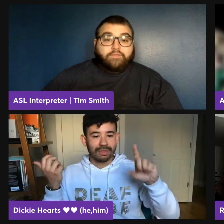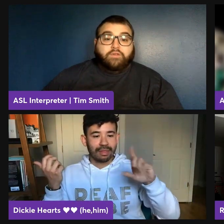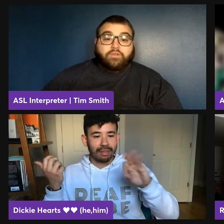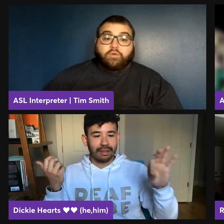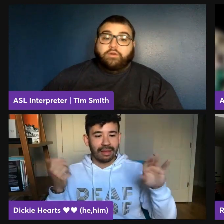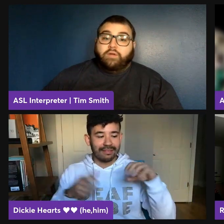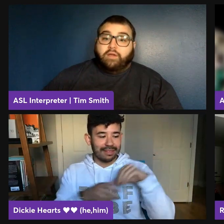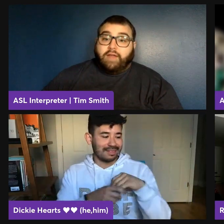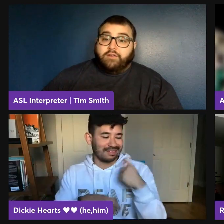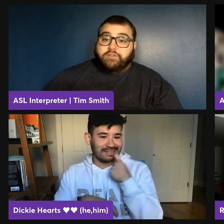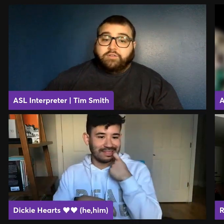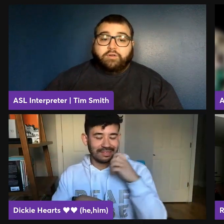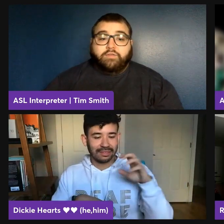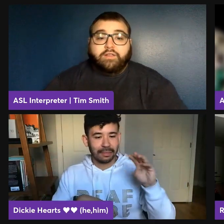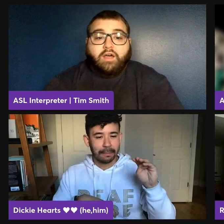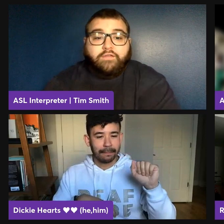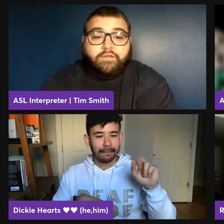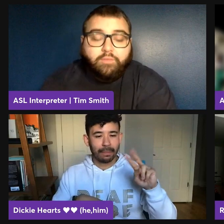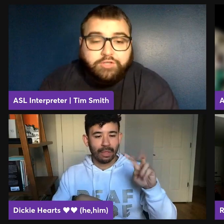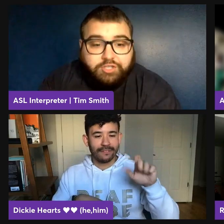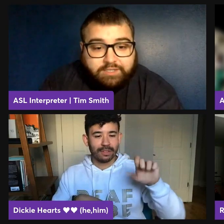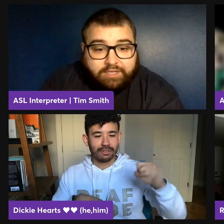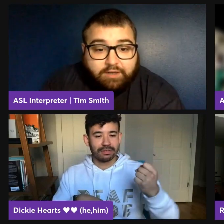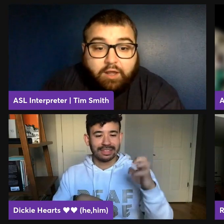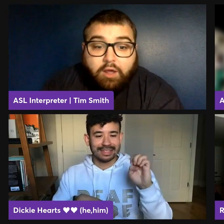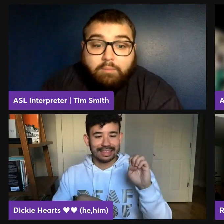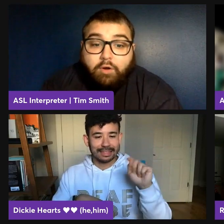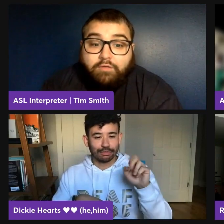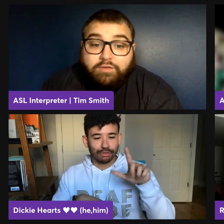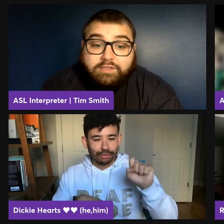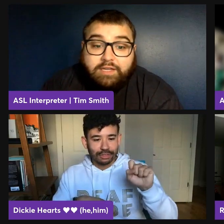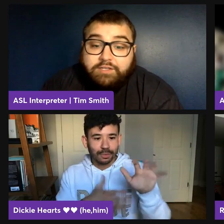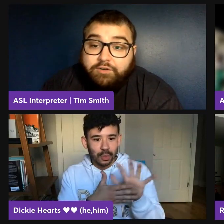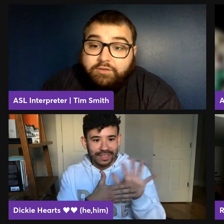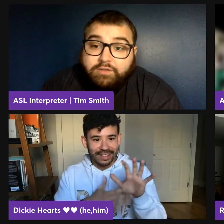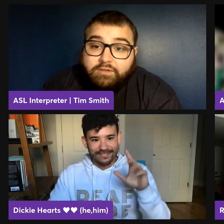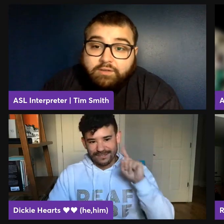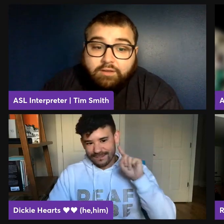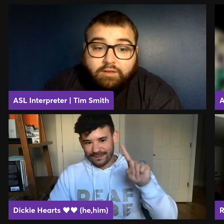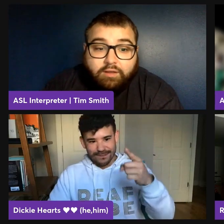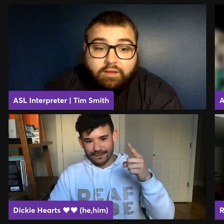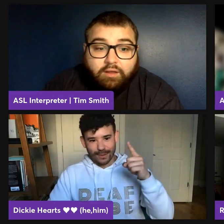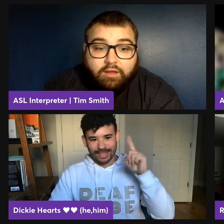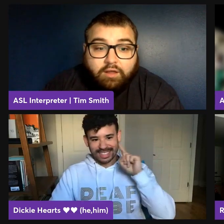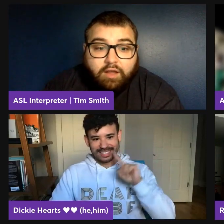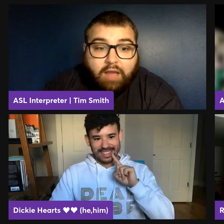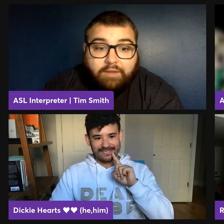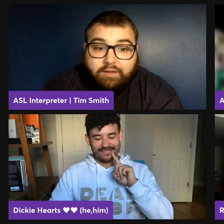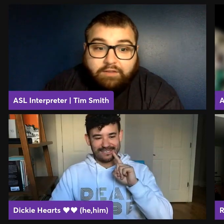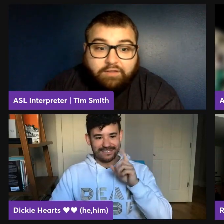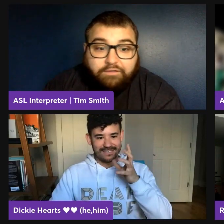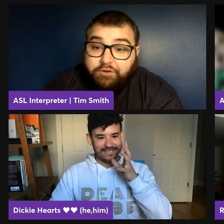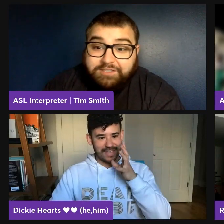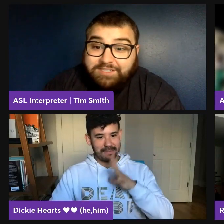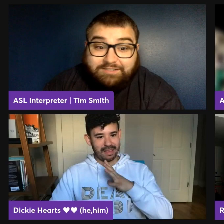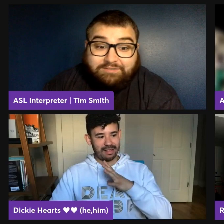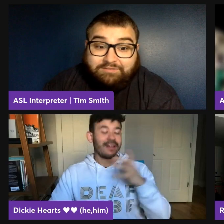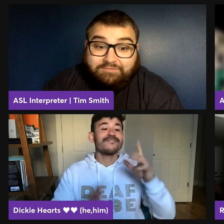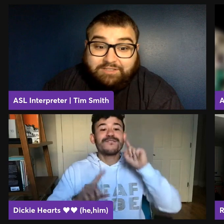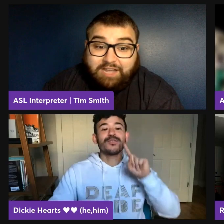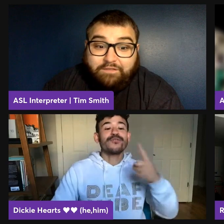be for Lauren, an actress, Lauren Ridloff, was just in Marvel's The Eternals. I mean, the